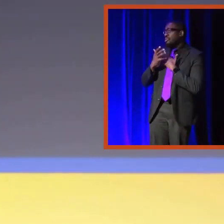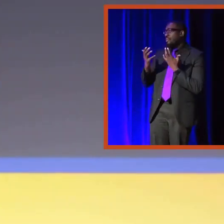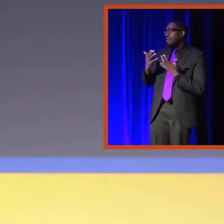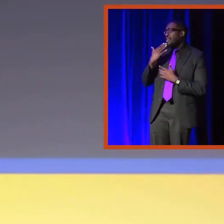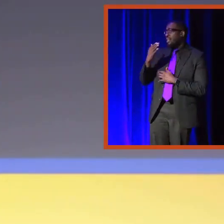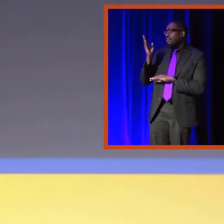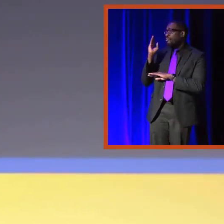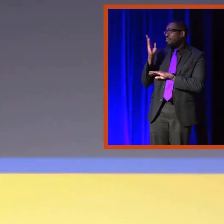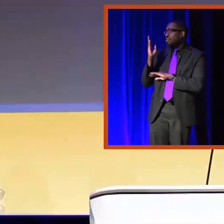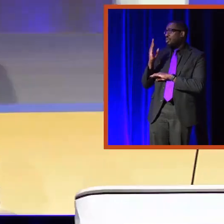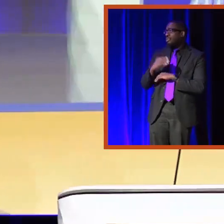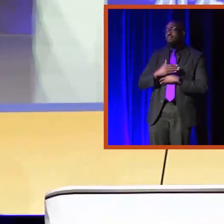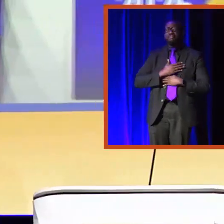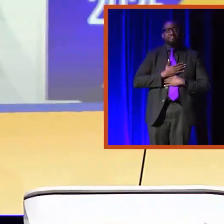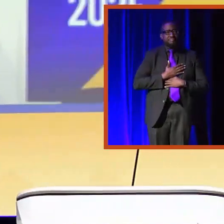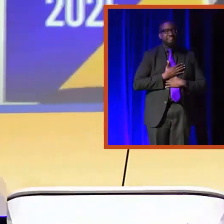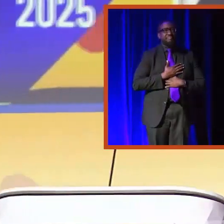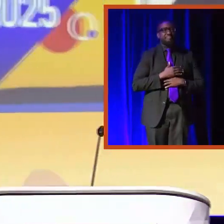welcome.